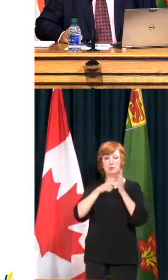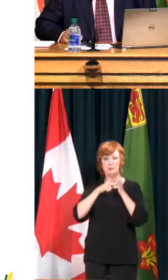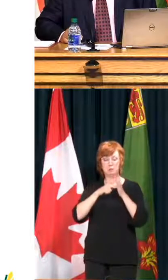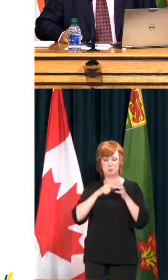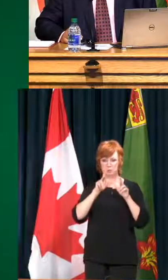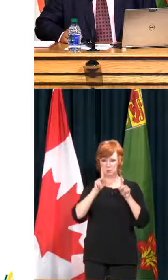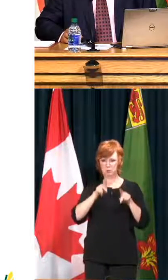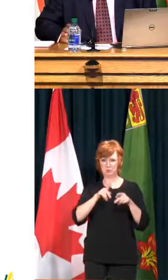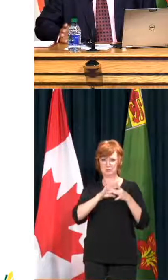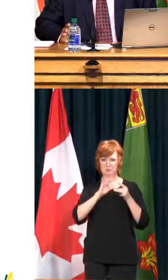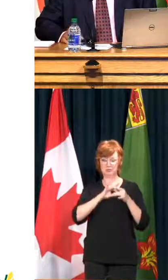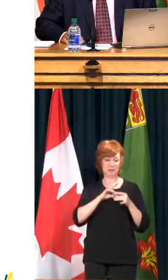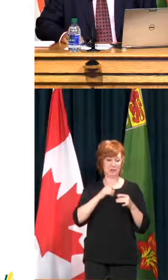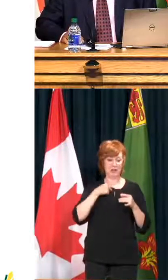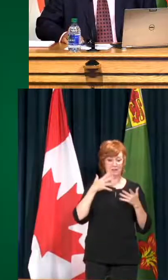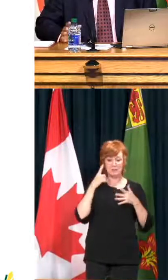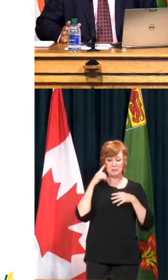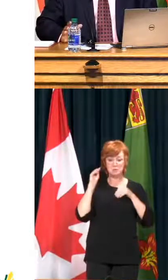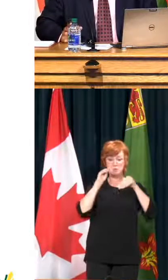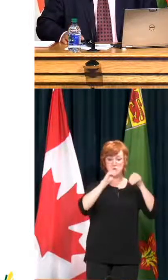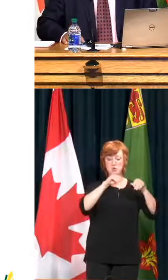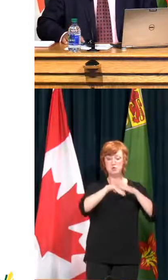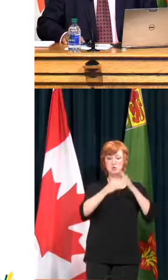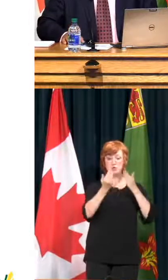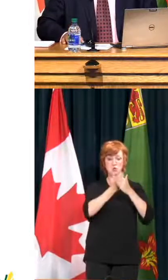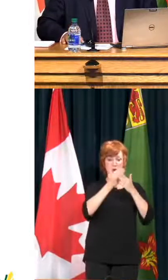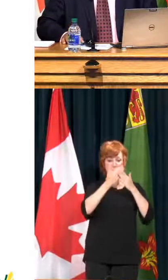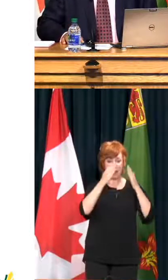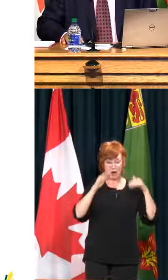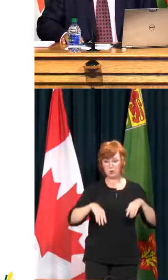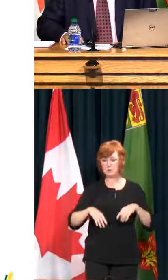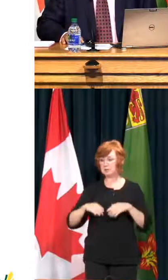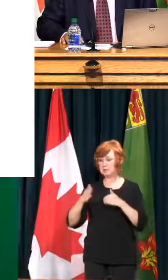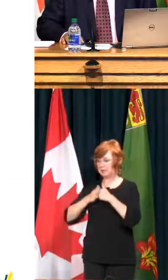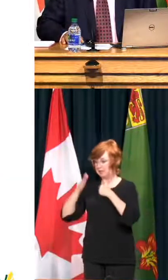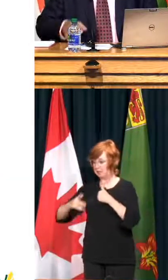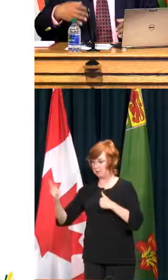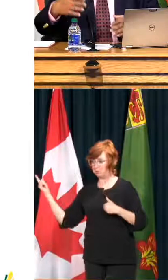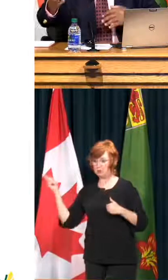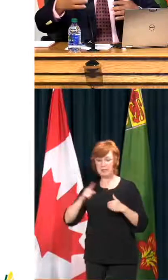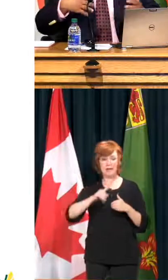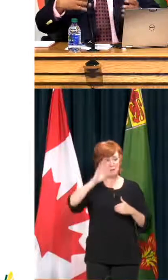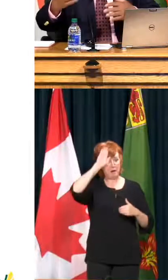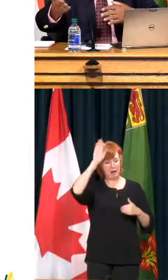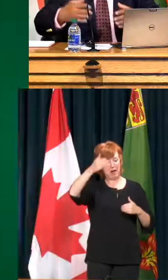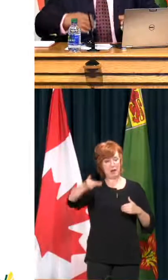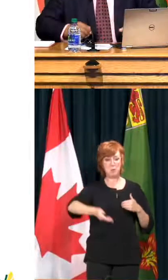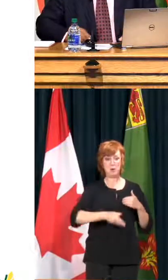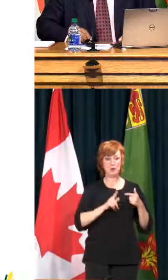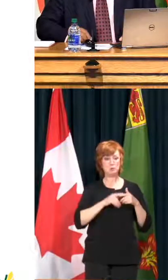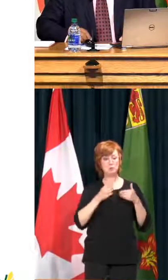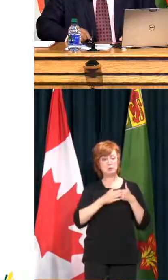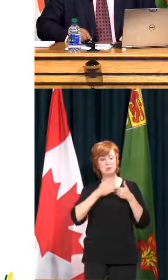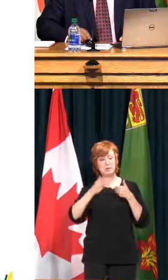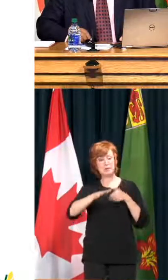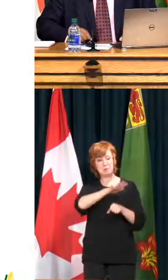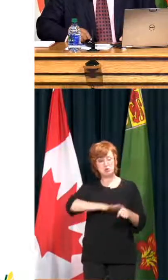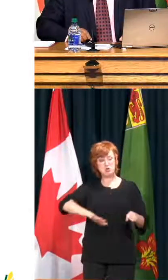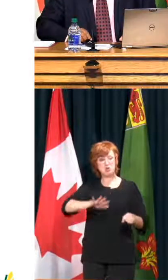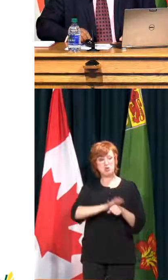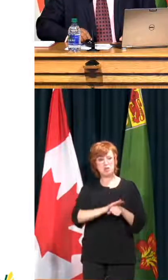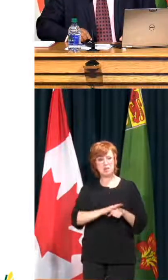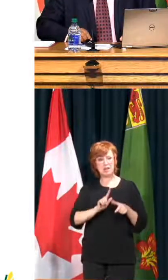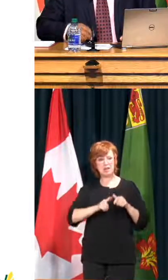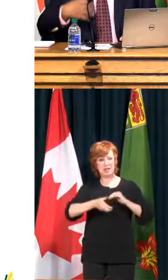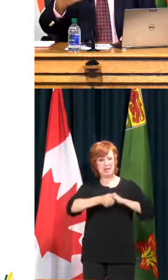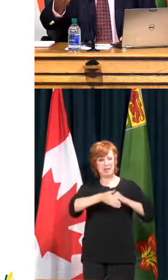when I read that is that still happening? But again, people want to be kind and friendly, and there's ways of being kind and friendly right now where you maintain that